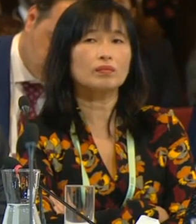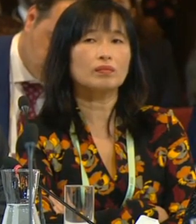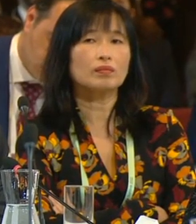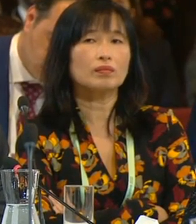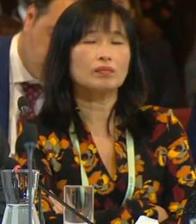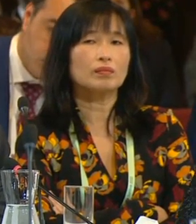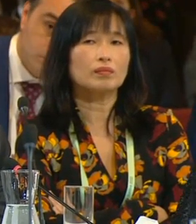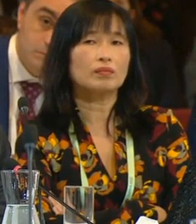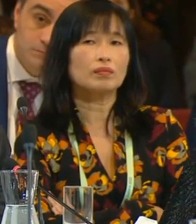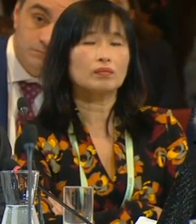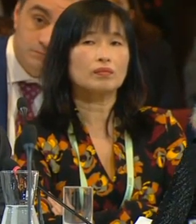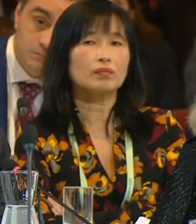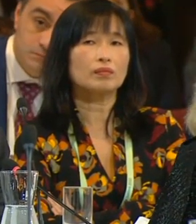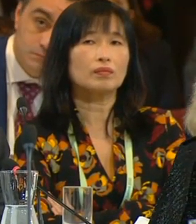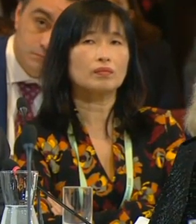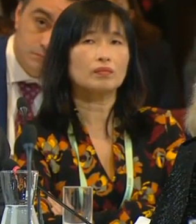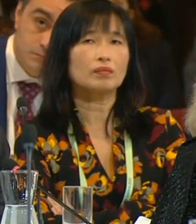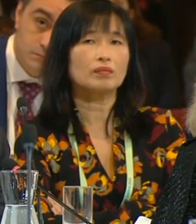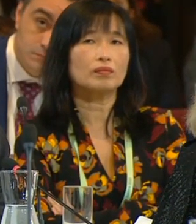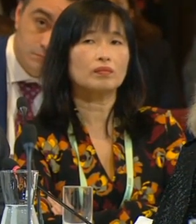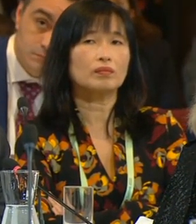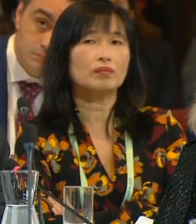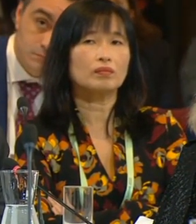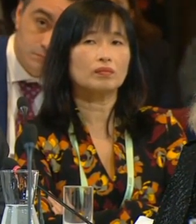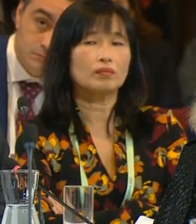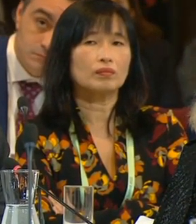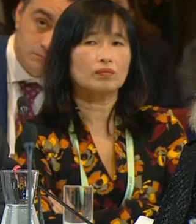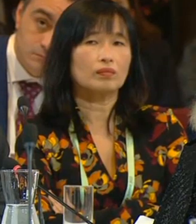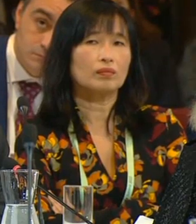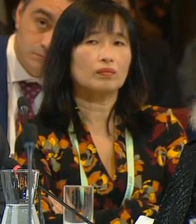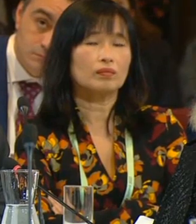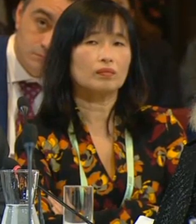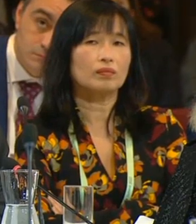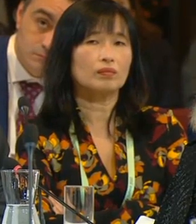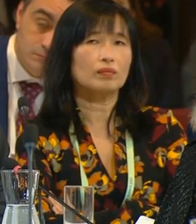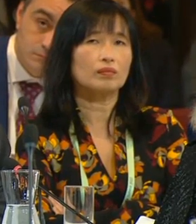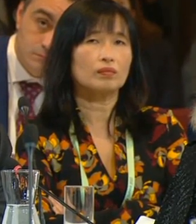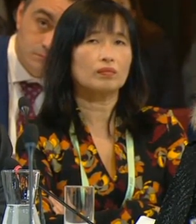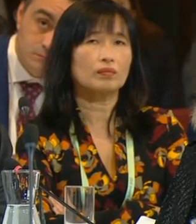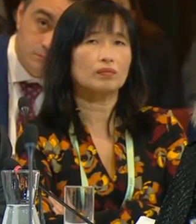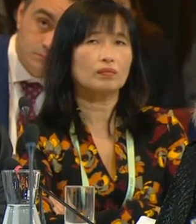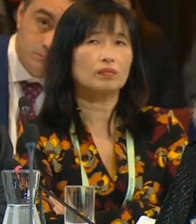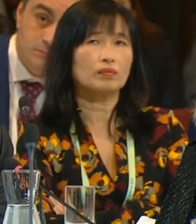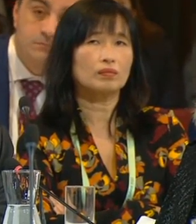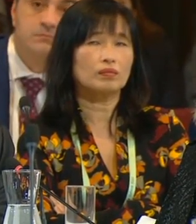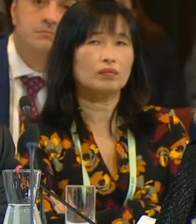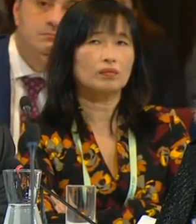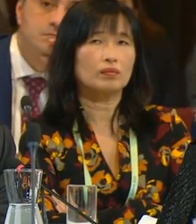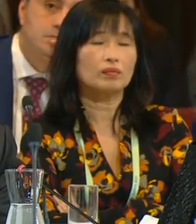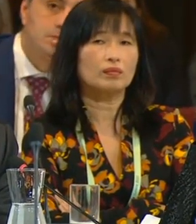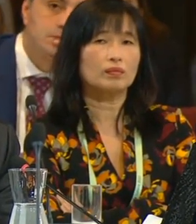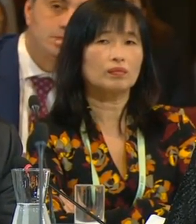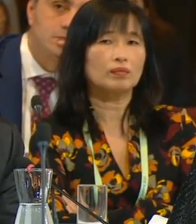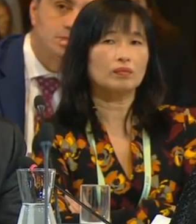work constructively on improving the system even when we have different perspectives as the Prime Minister said this morning